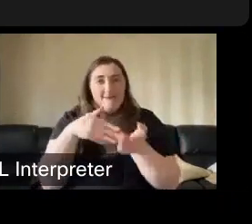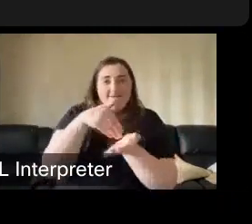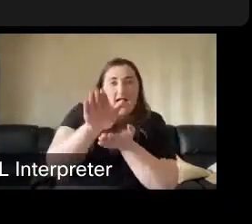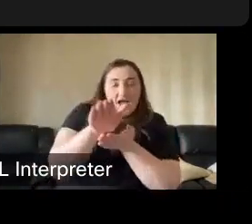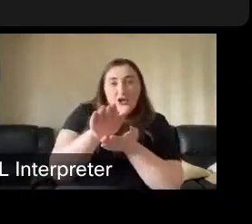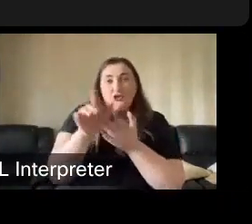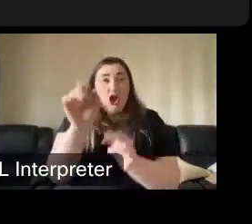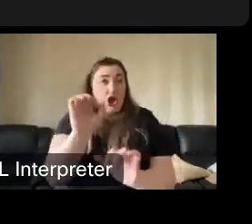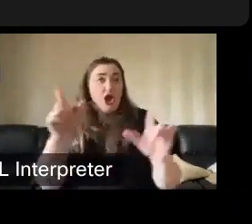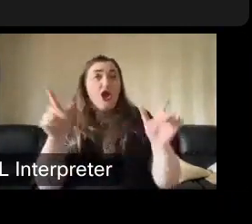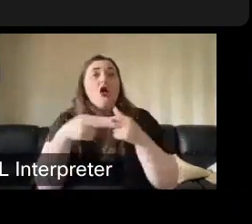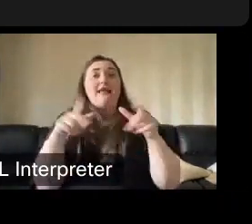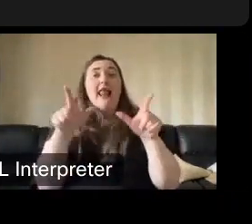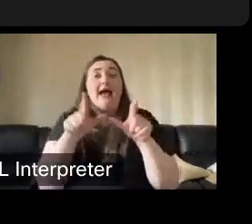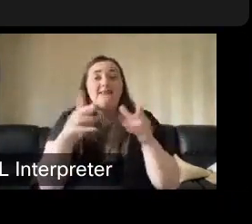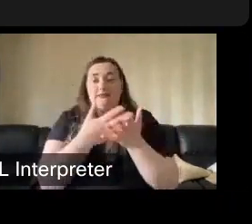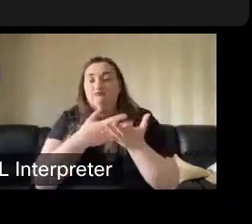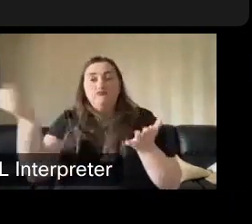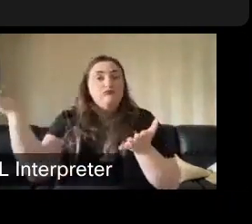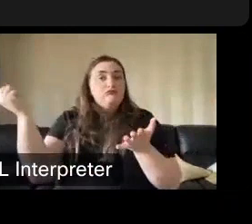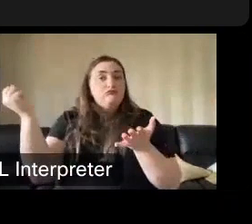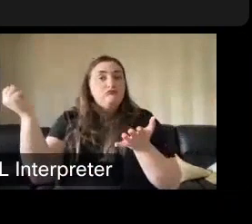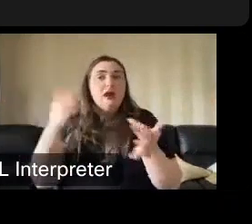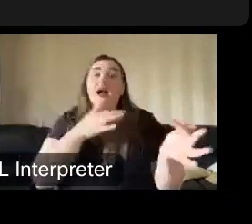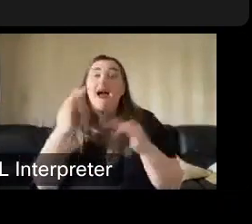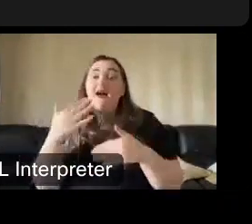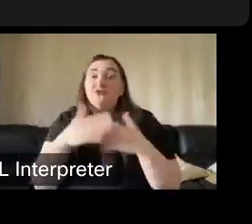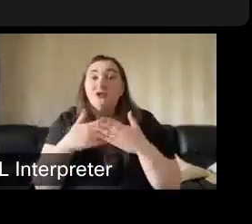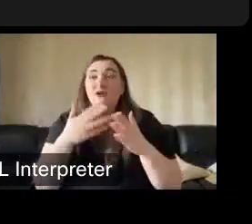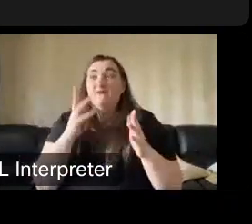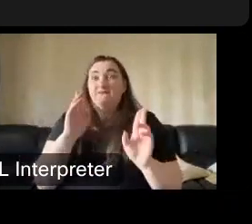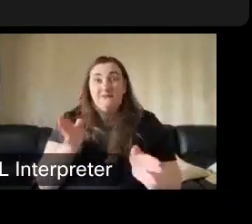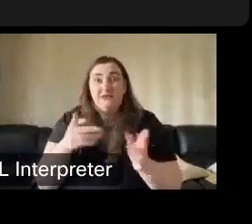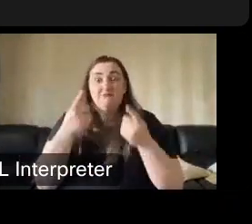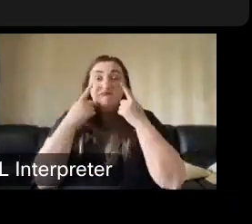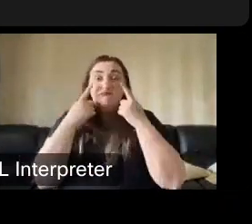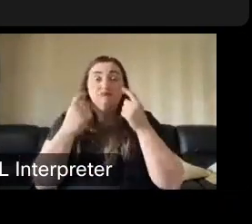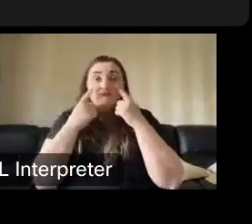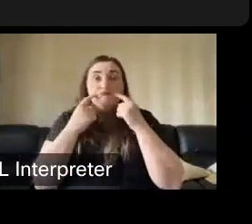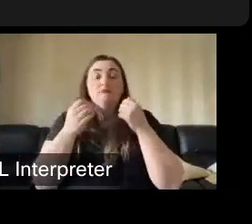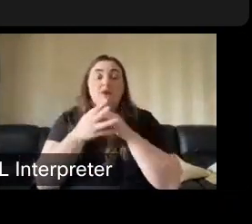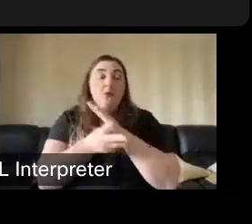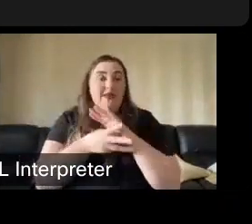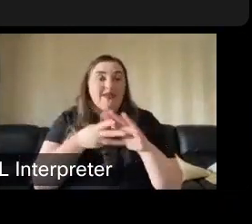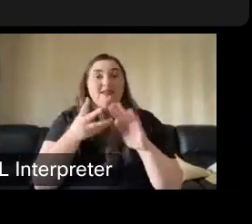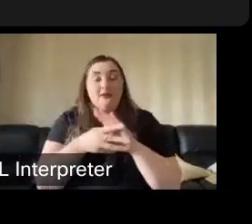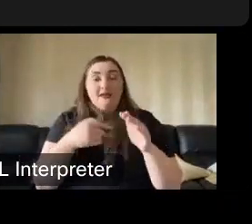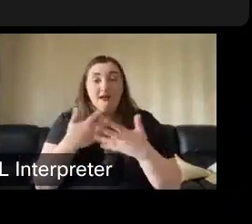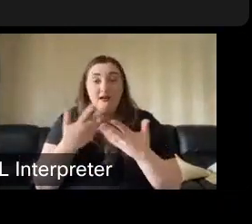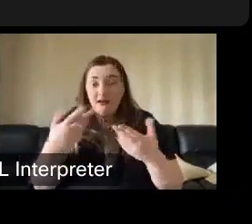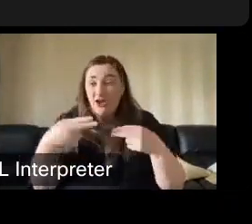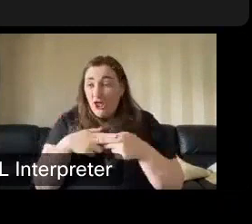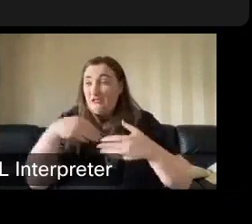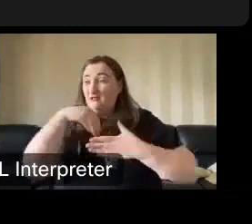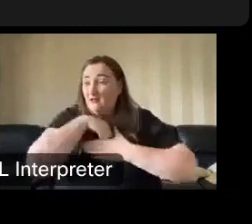practice is revoked. Afterwards, she reportedly cried for weeks. A carer and a healer at heart, she